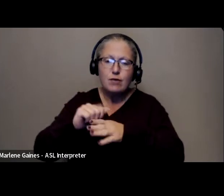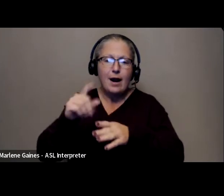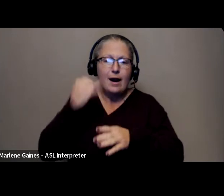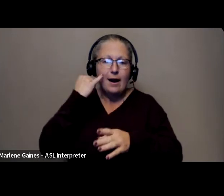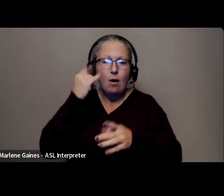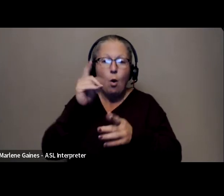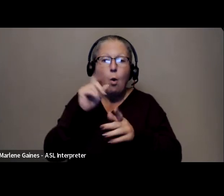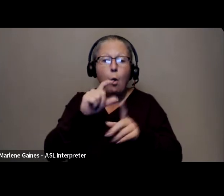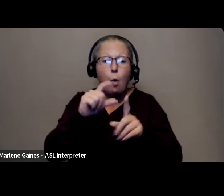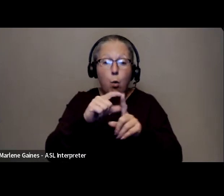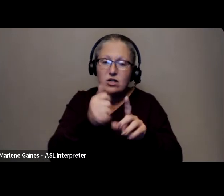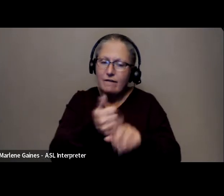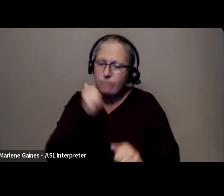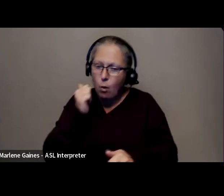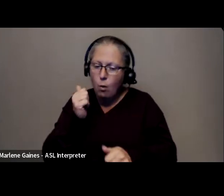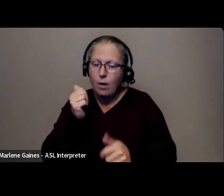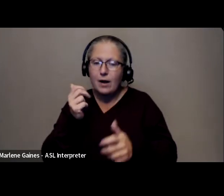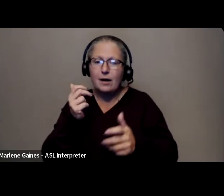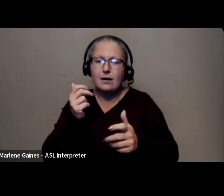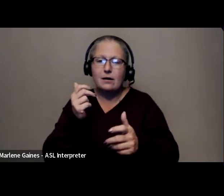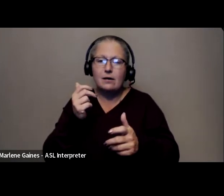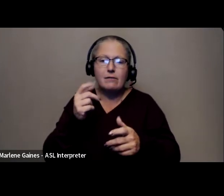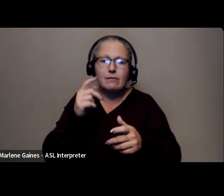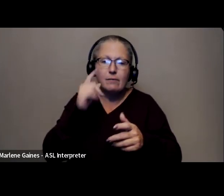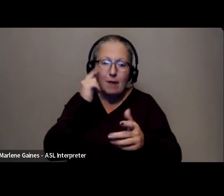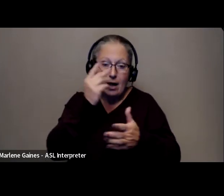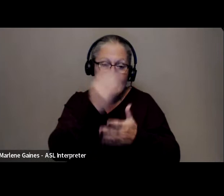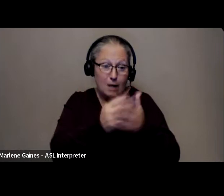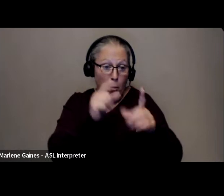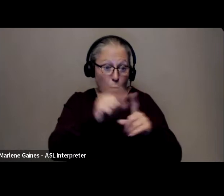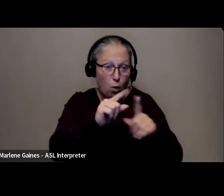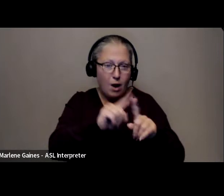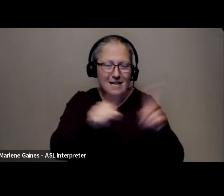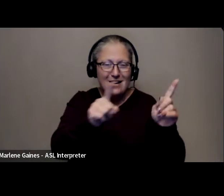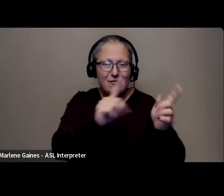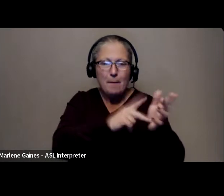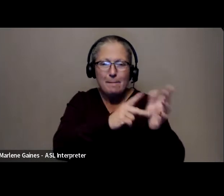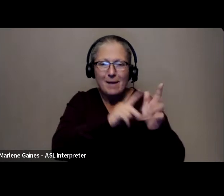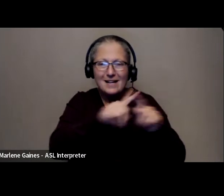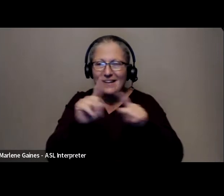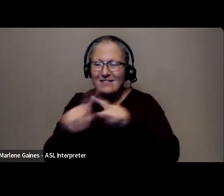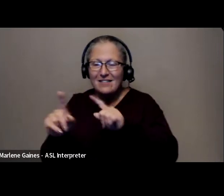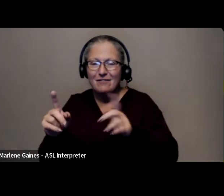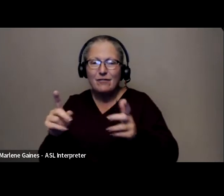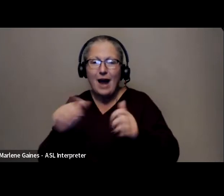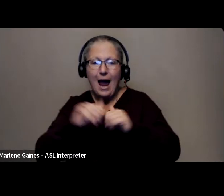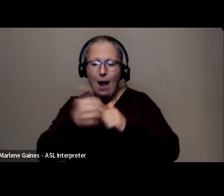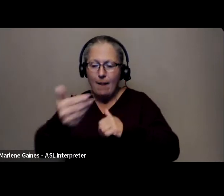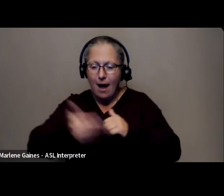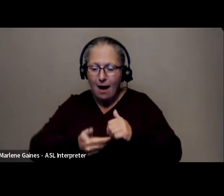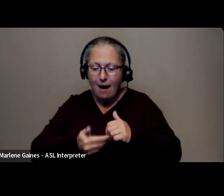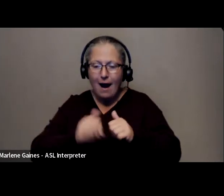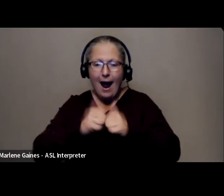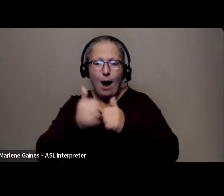words to avoid, or what they, you know, have different meanings to different people, how to hire, how to interview, how to